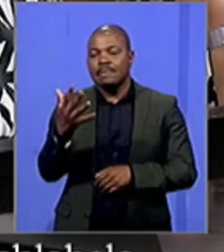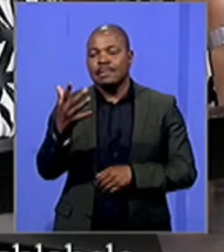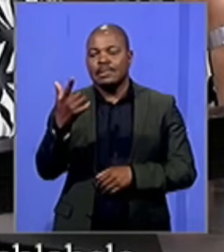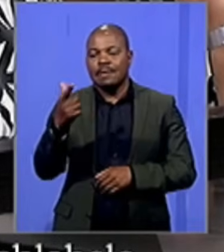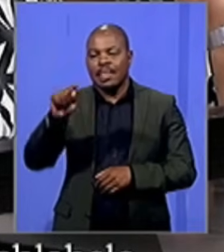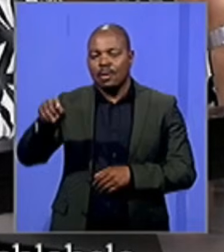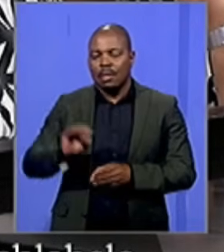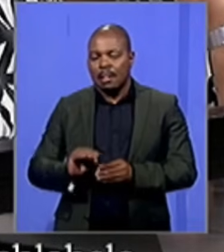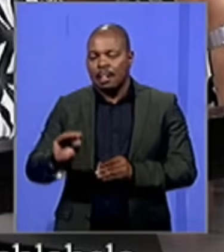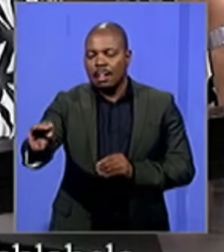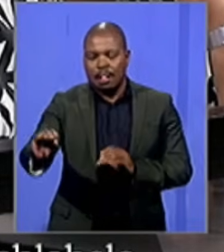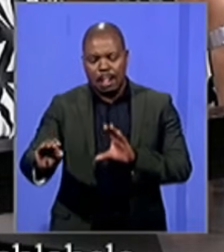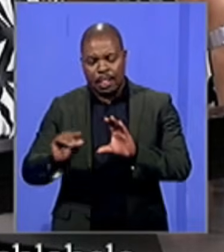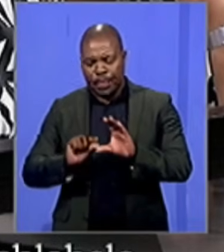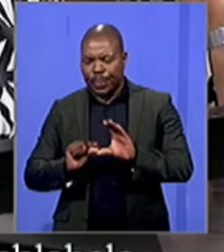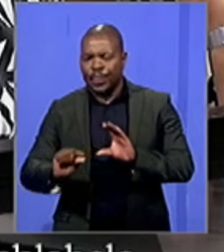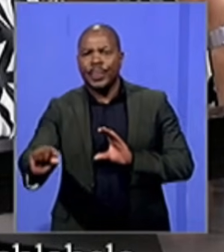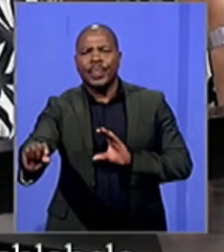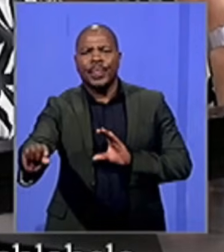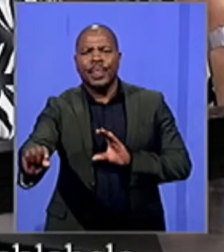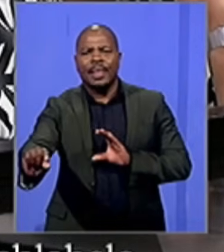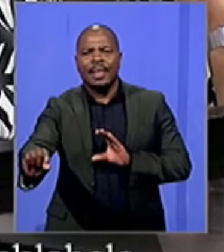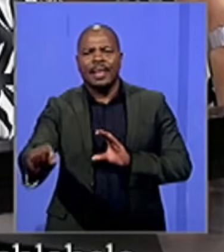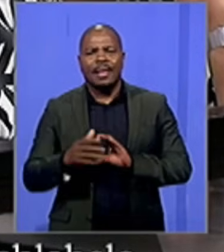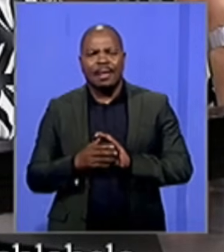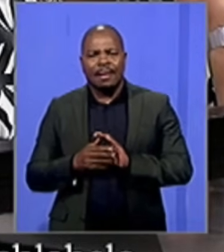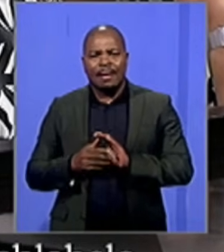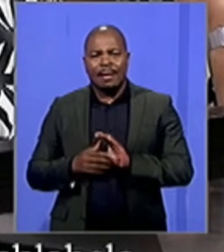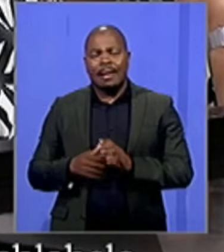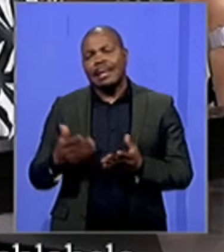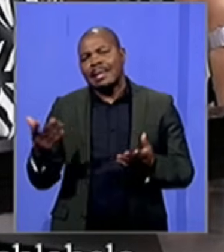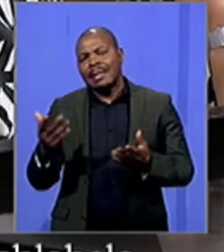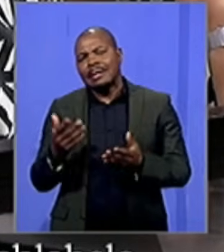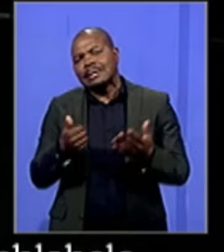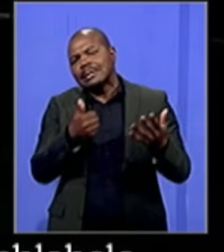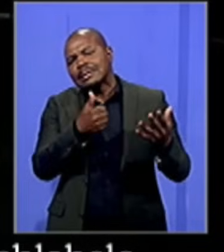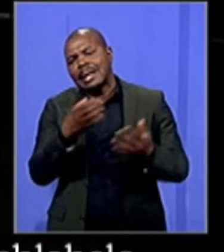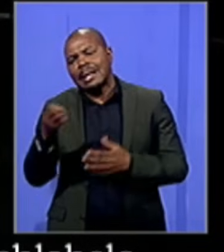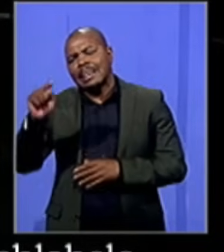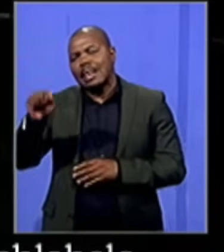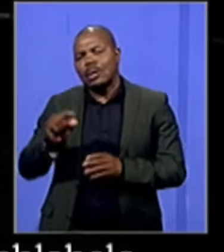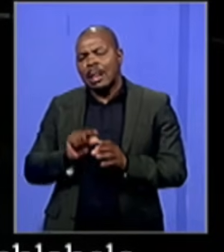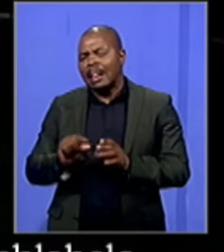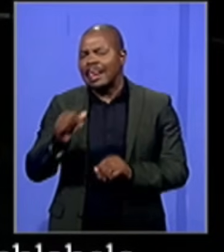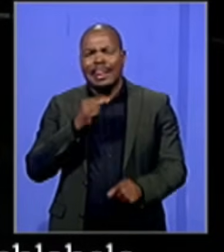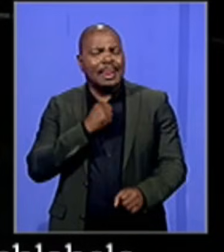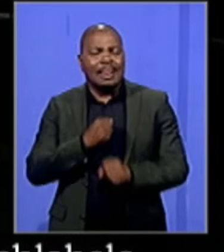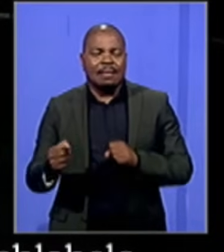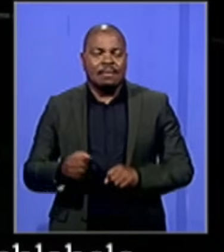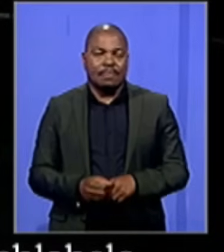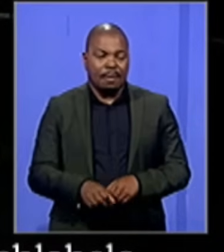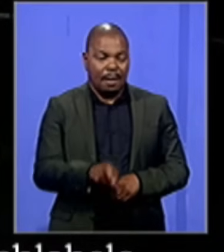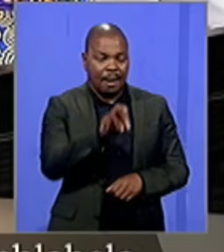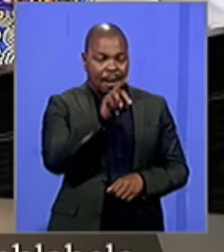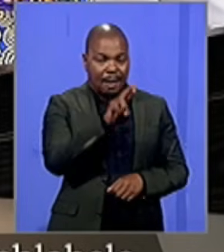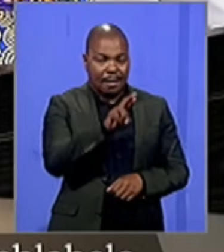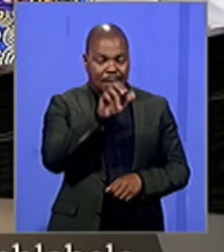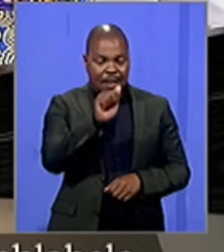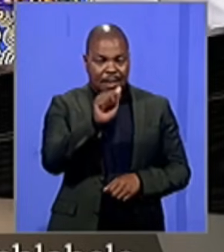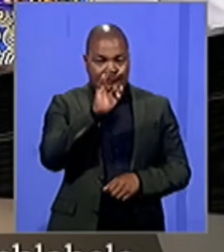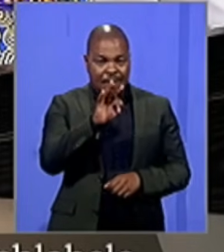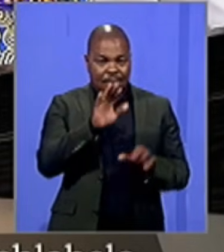57,000 rand. They didn't pay the claimant at least the 600,000. The RAF is